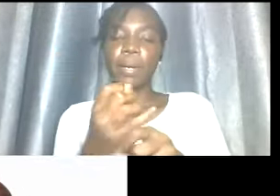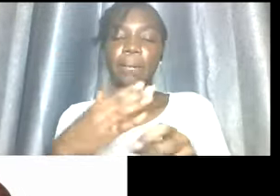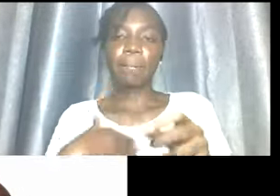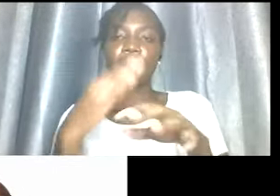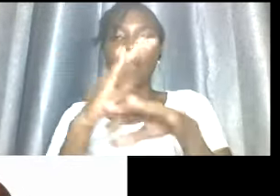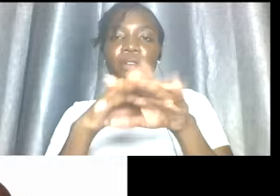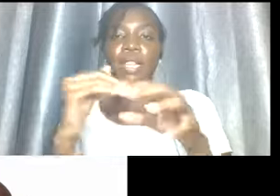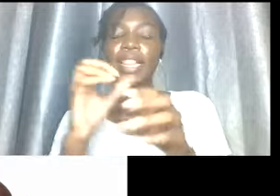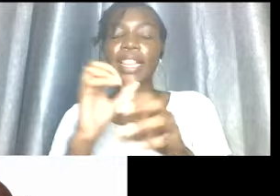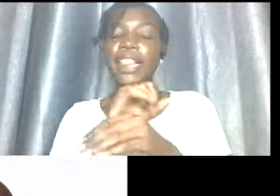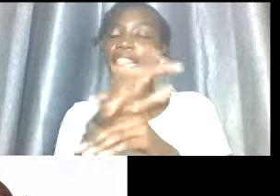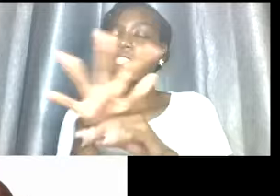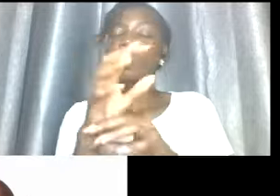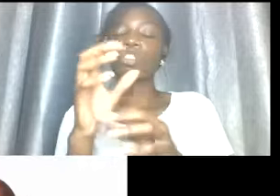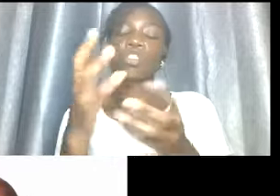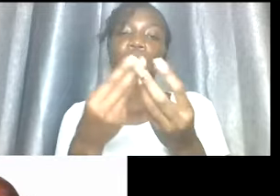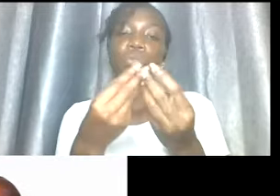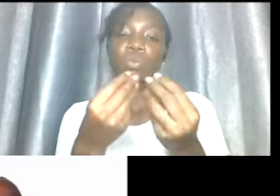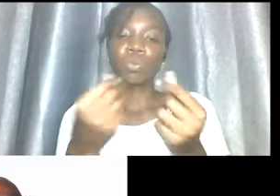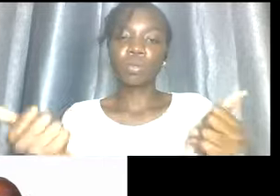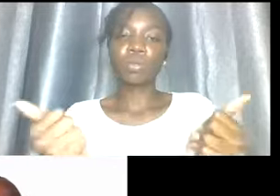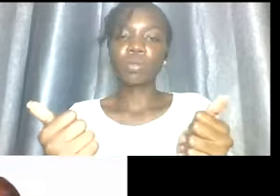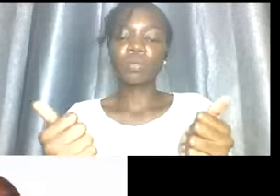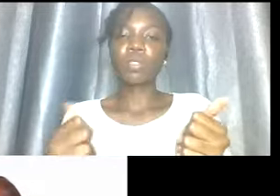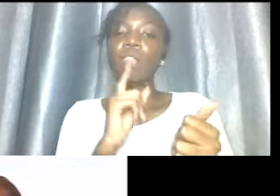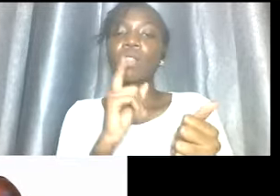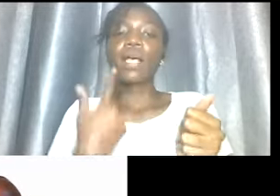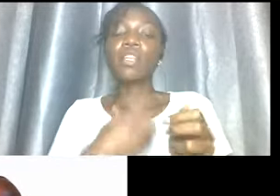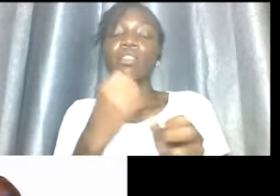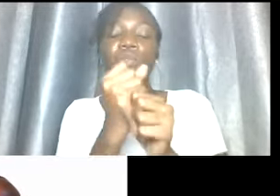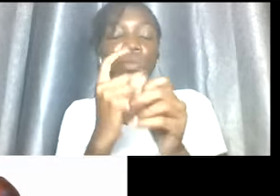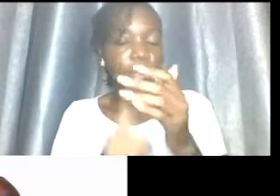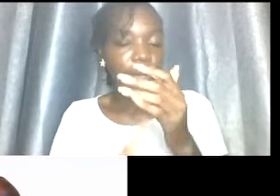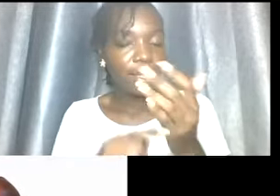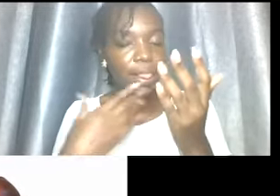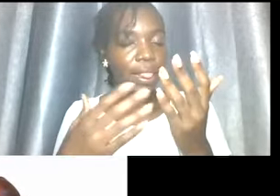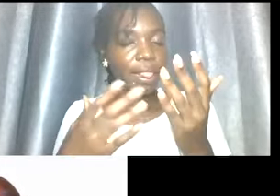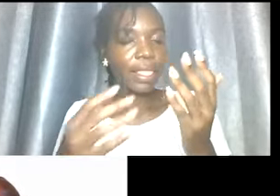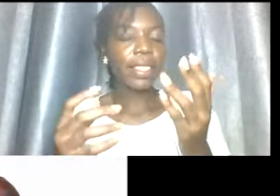We mainly rent construction equipment.